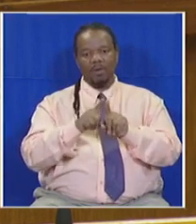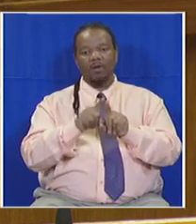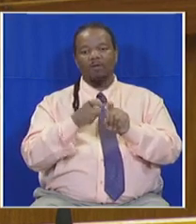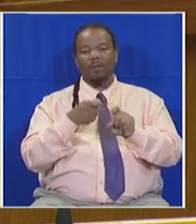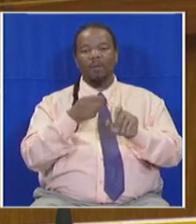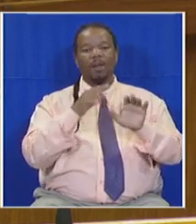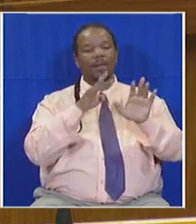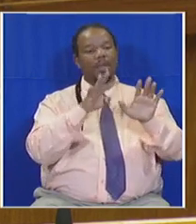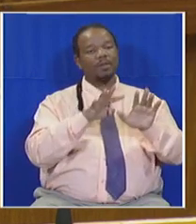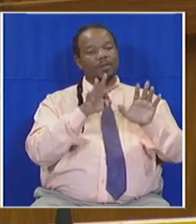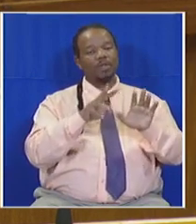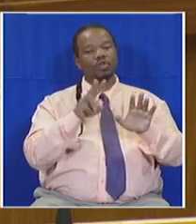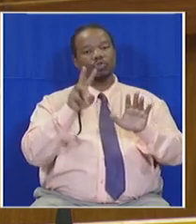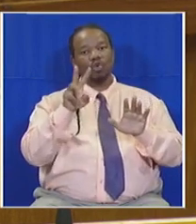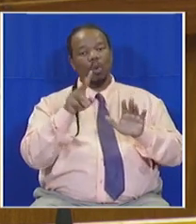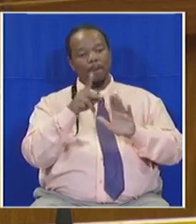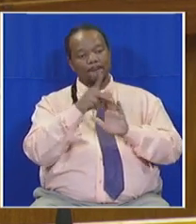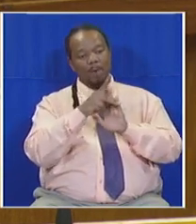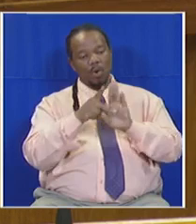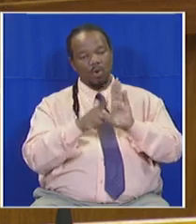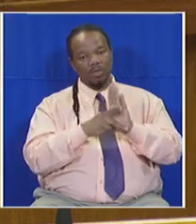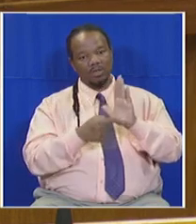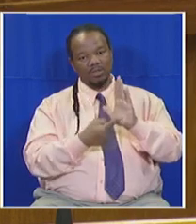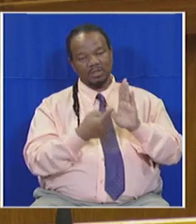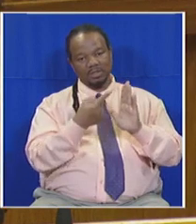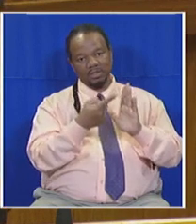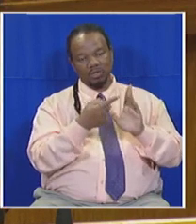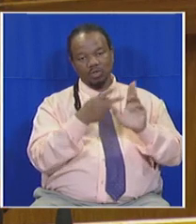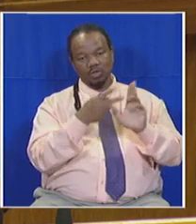1992 policy guideline document, which is called Ready to Govern,